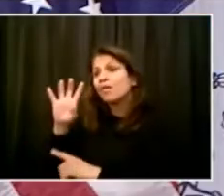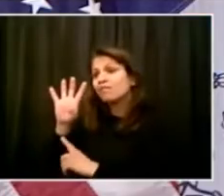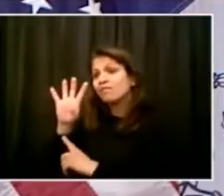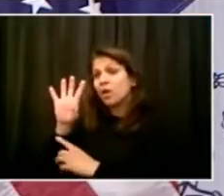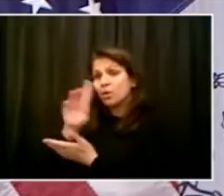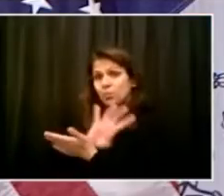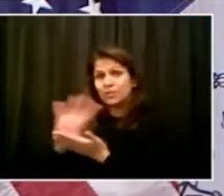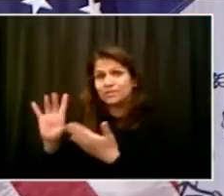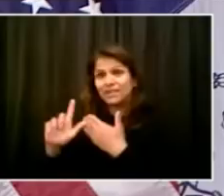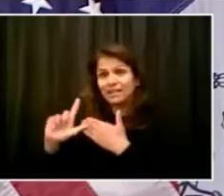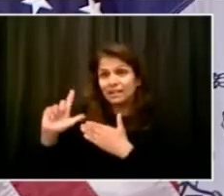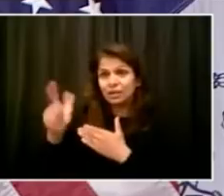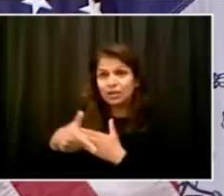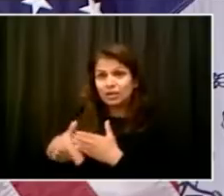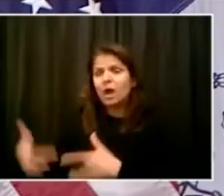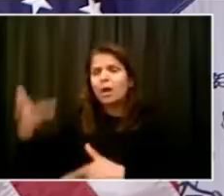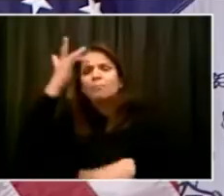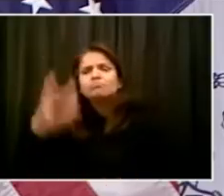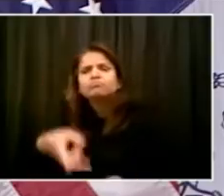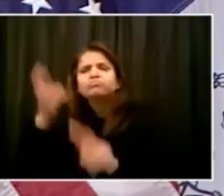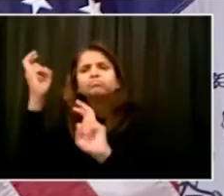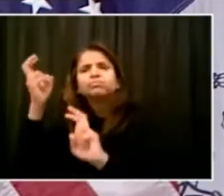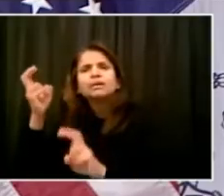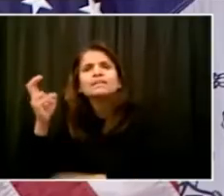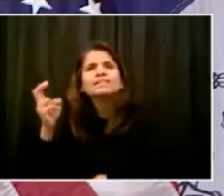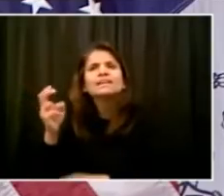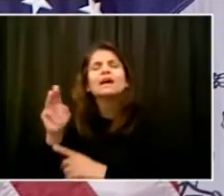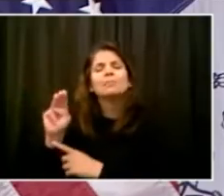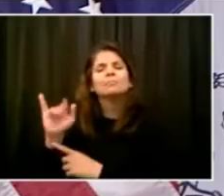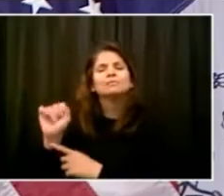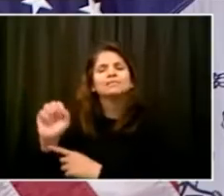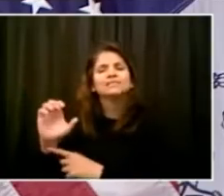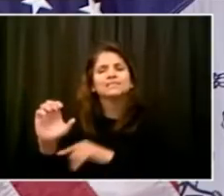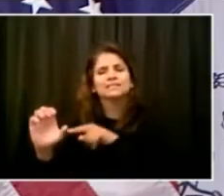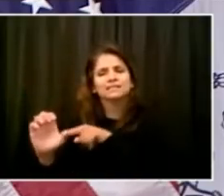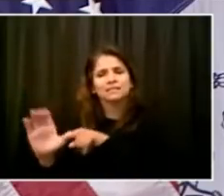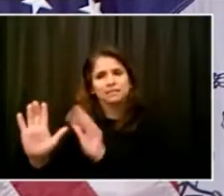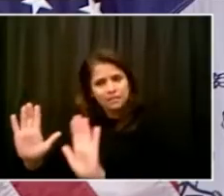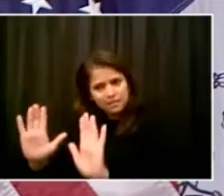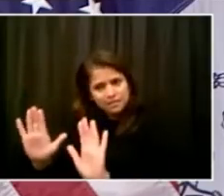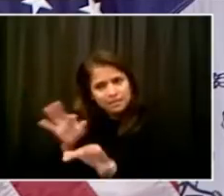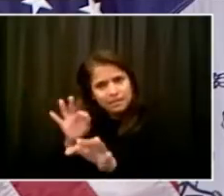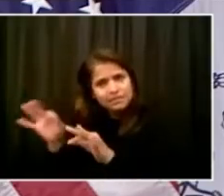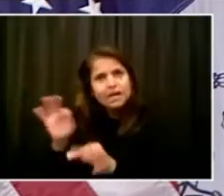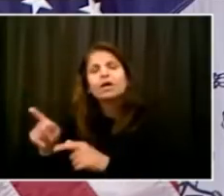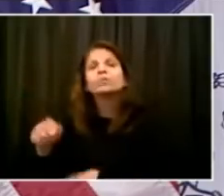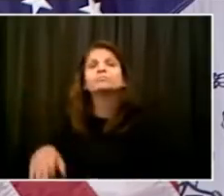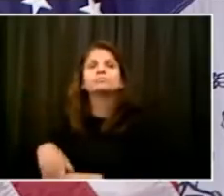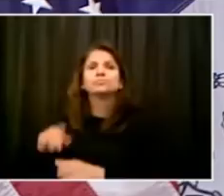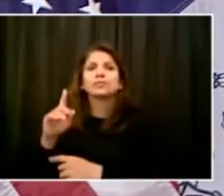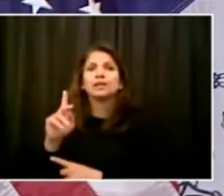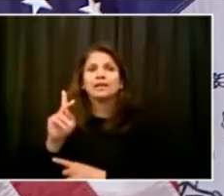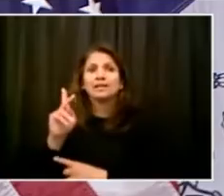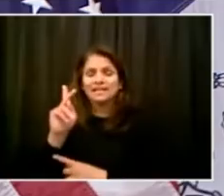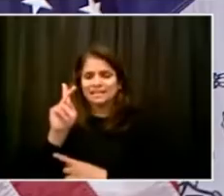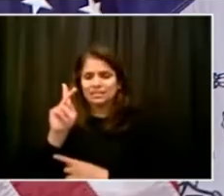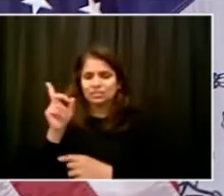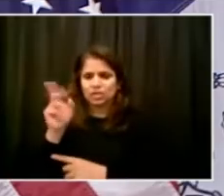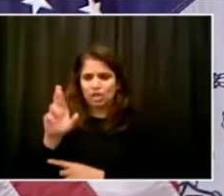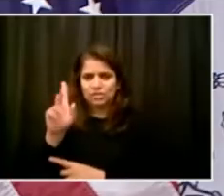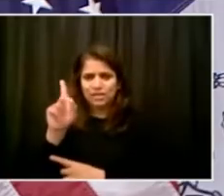Nothing for me. I think Dr. Barbeau did a good job. All right. Go ahead. Next, we have Rich